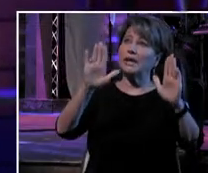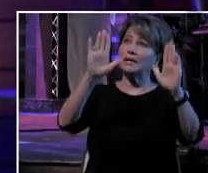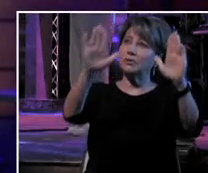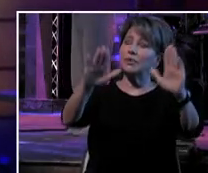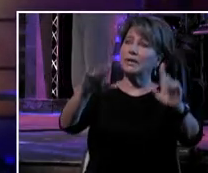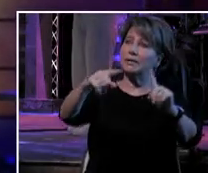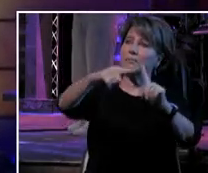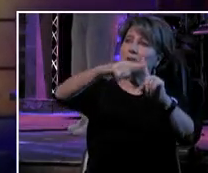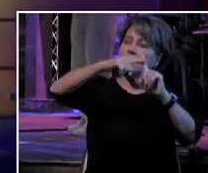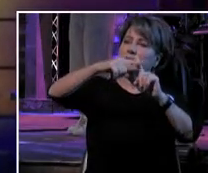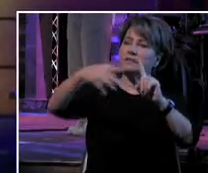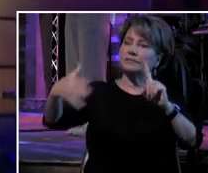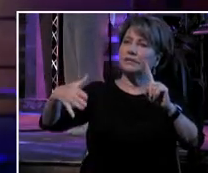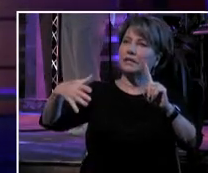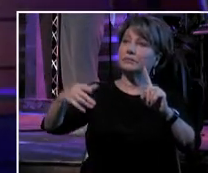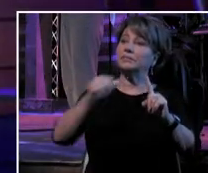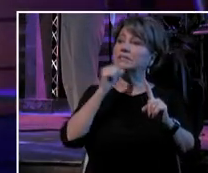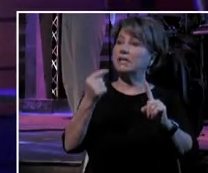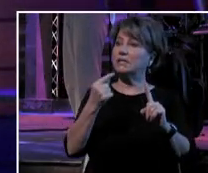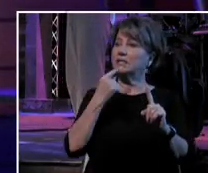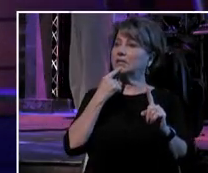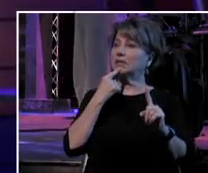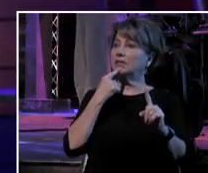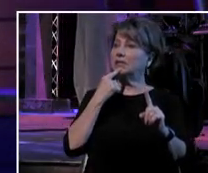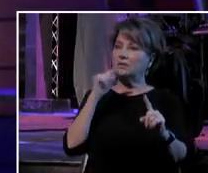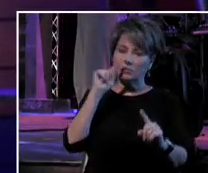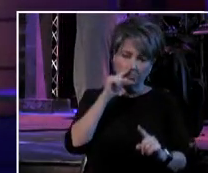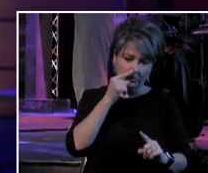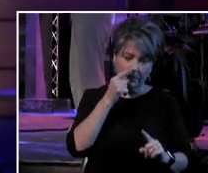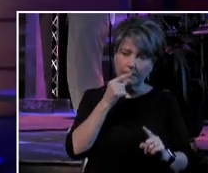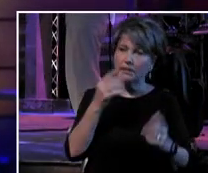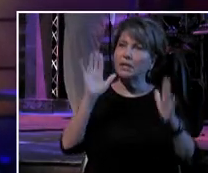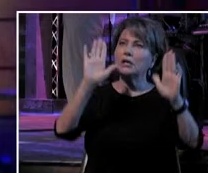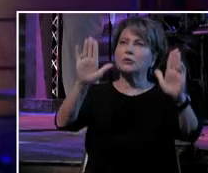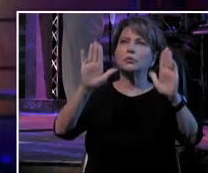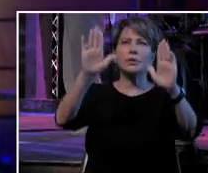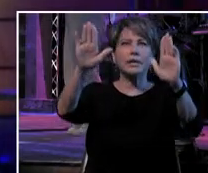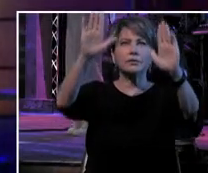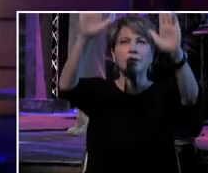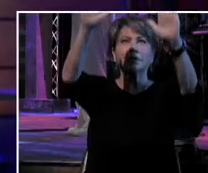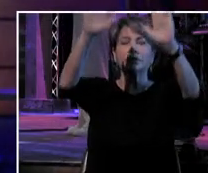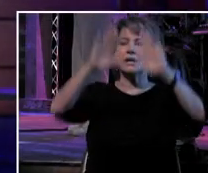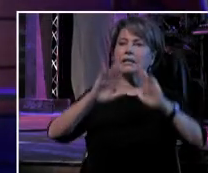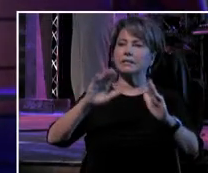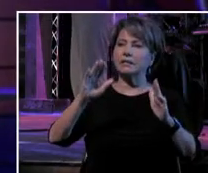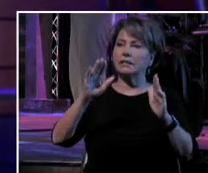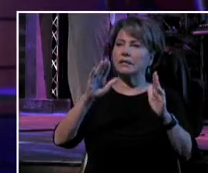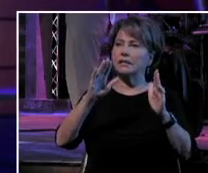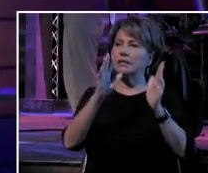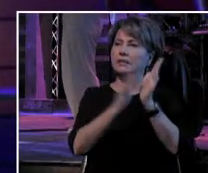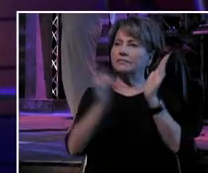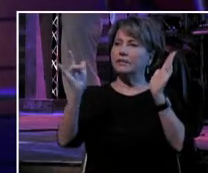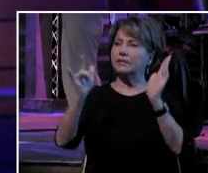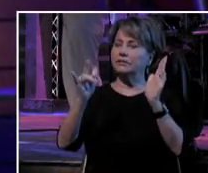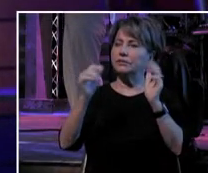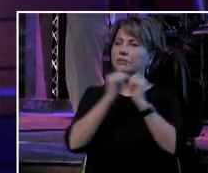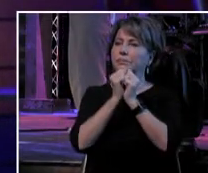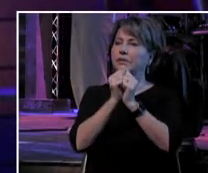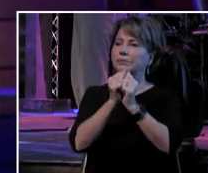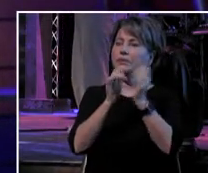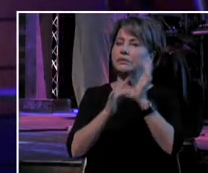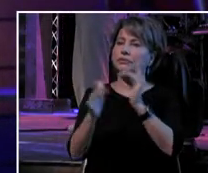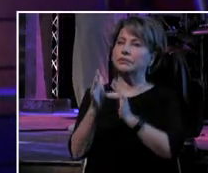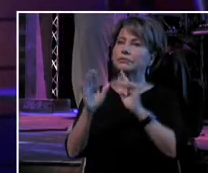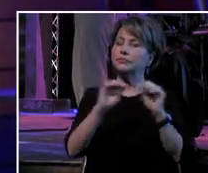be a disappointment. It will not be a bore. It will be great gain. Being with Jesus is far better. And move us to